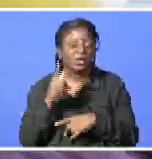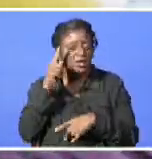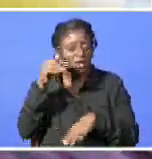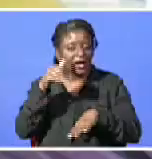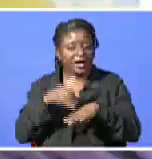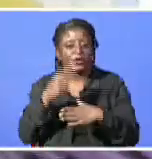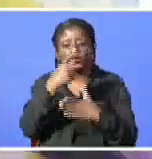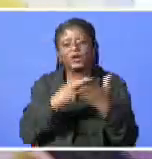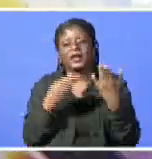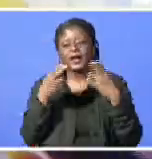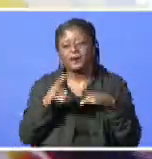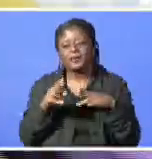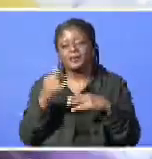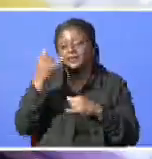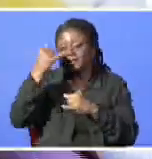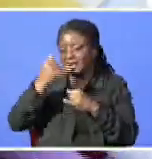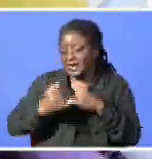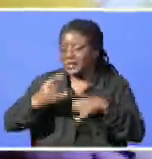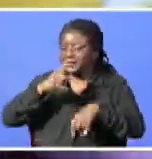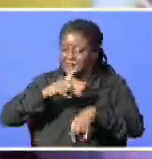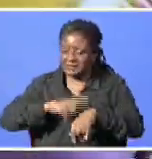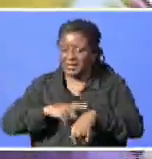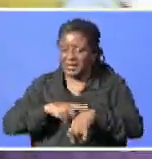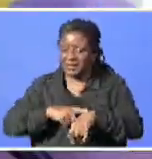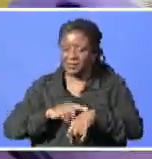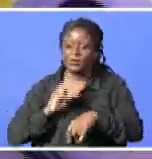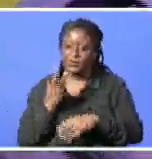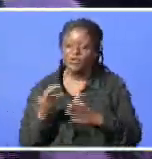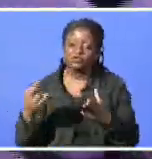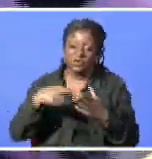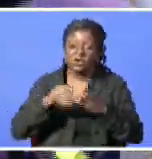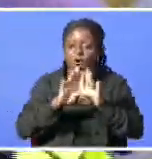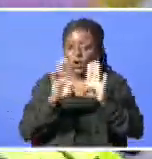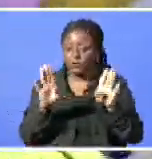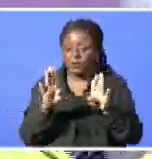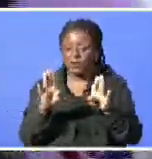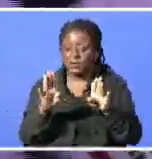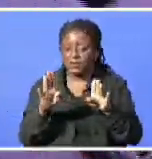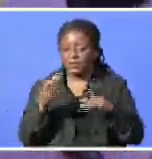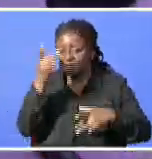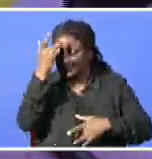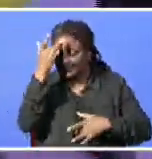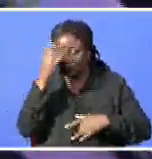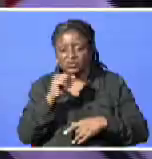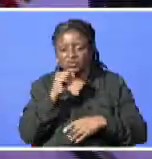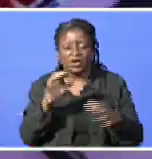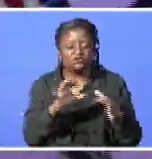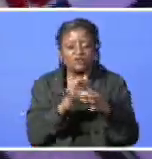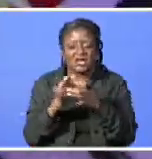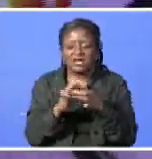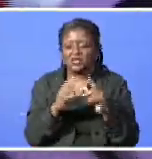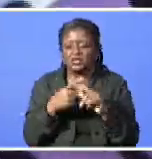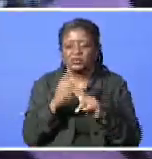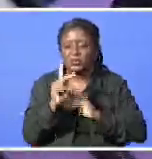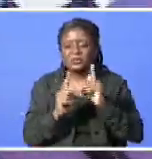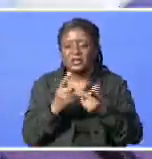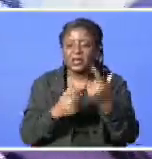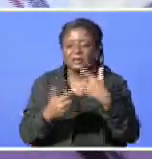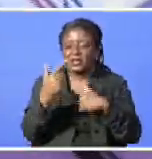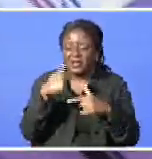time, the infections were not related to the guests coming in. The infections were related to us going